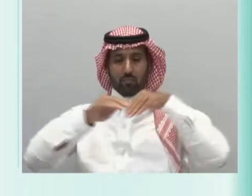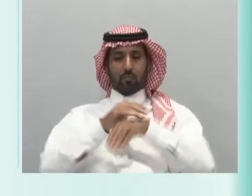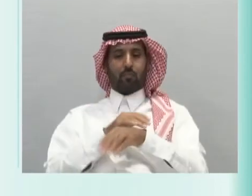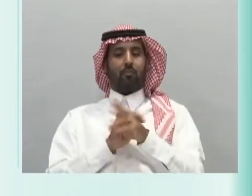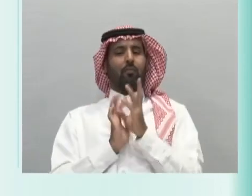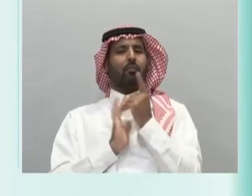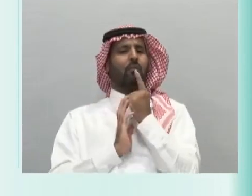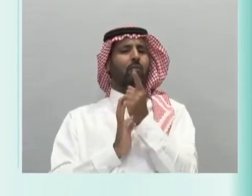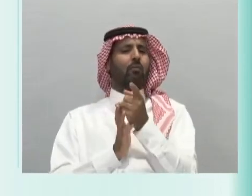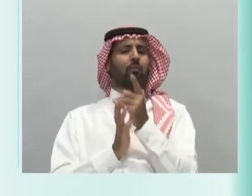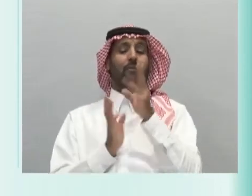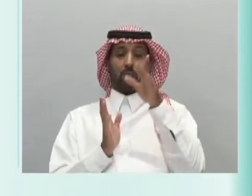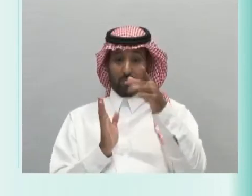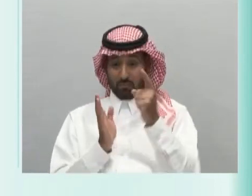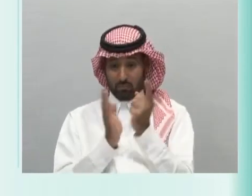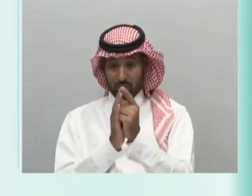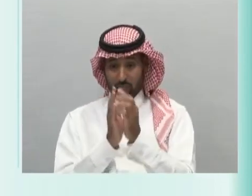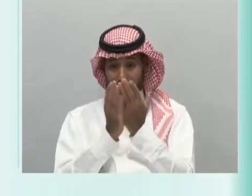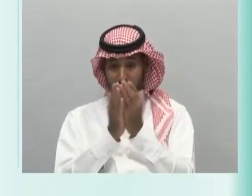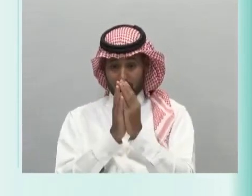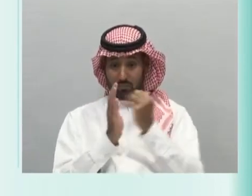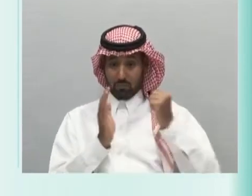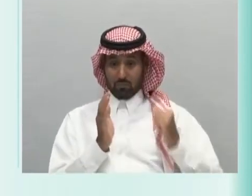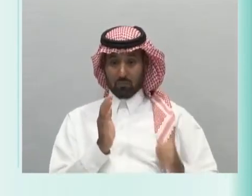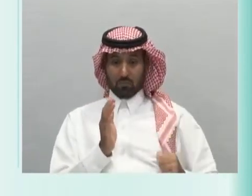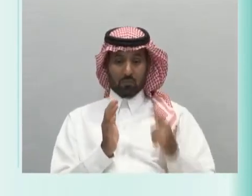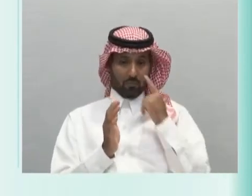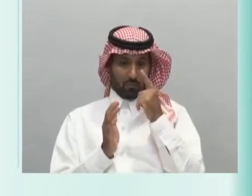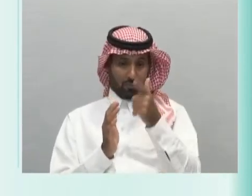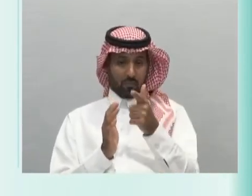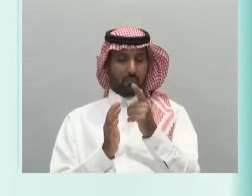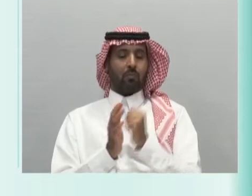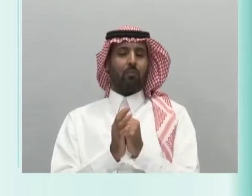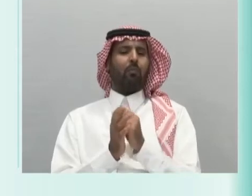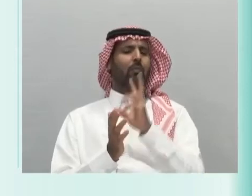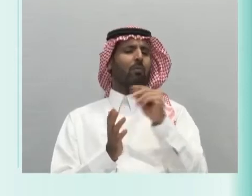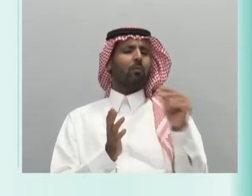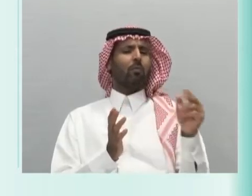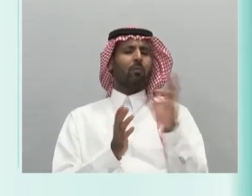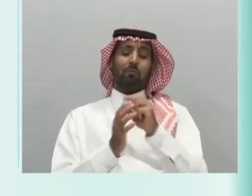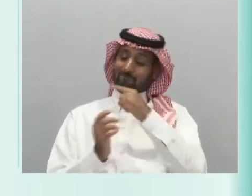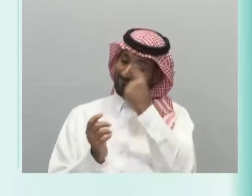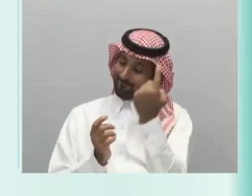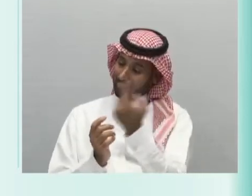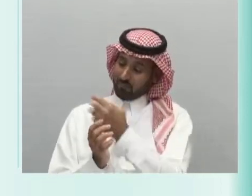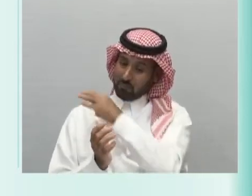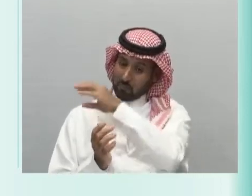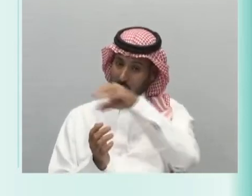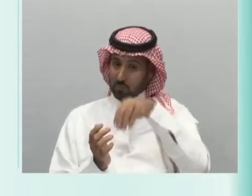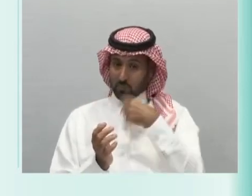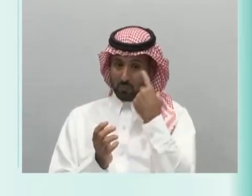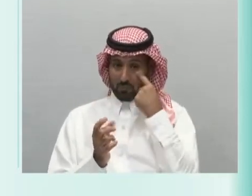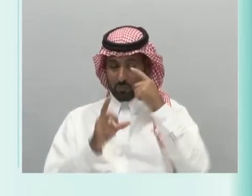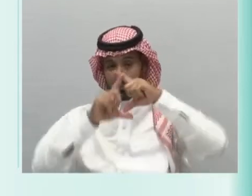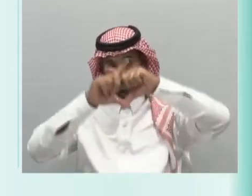Do you still remember? You have your book now, and you can check which one, what's the word that means round, describing the window, if you